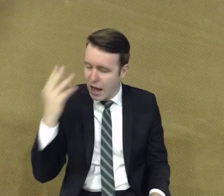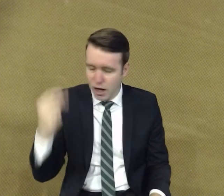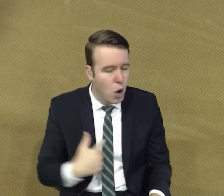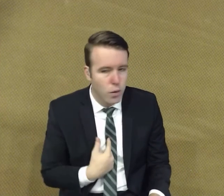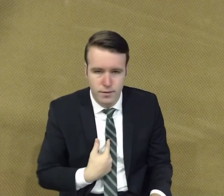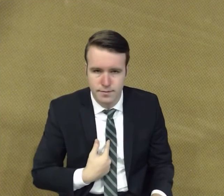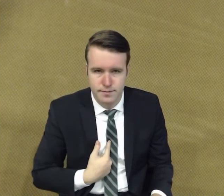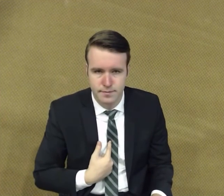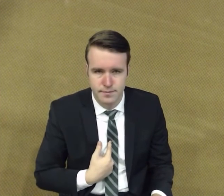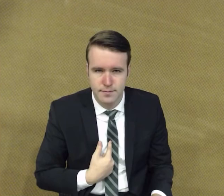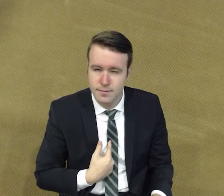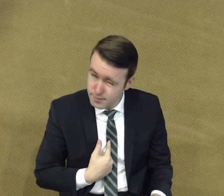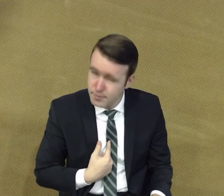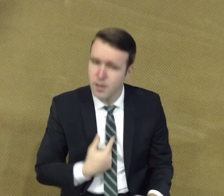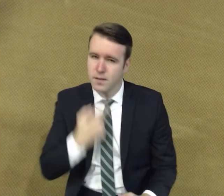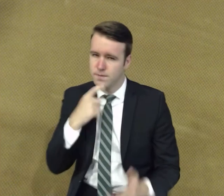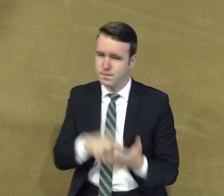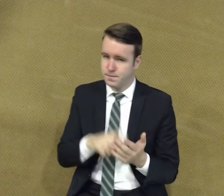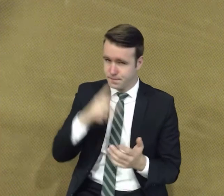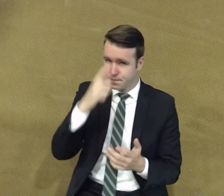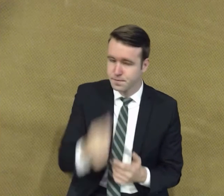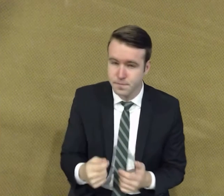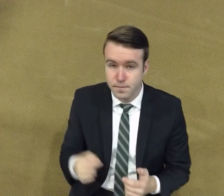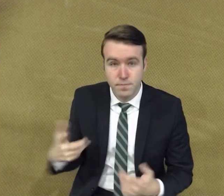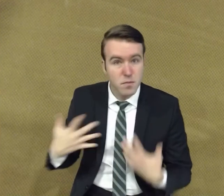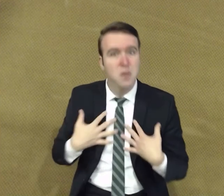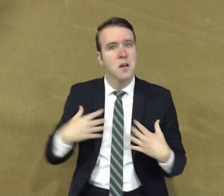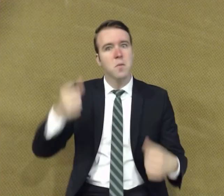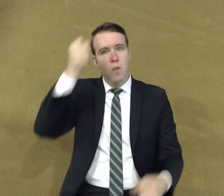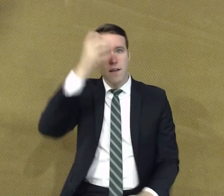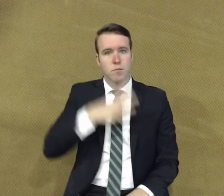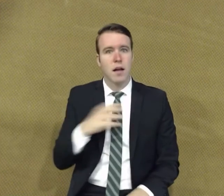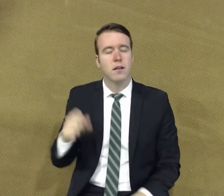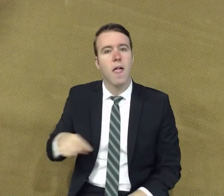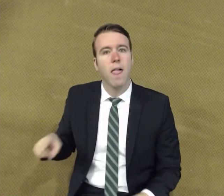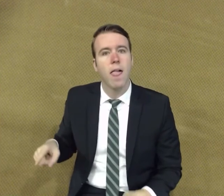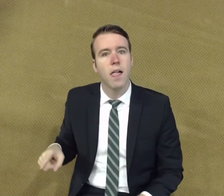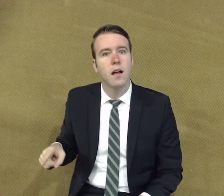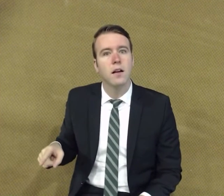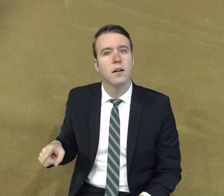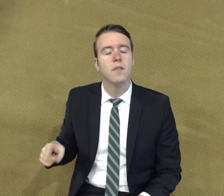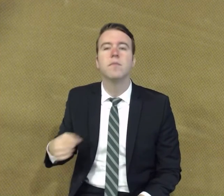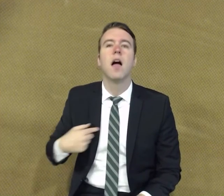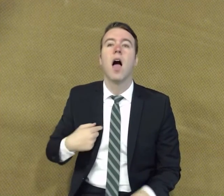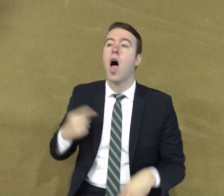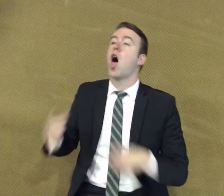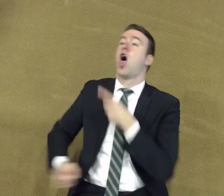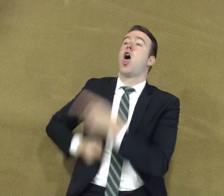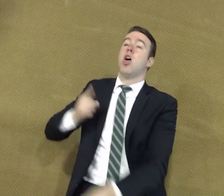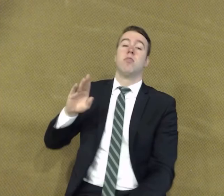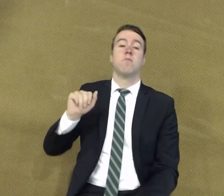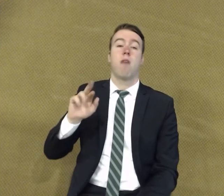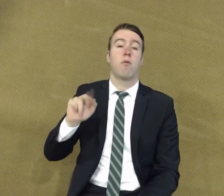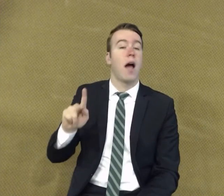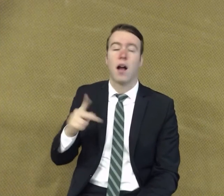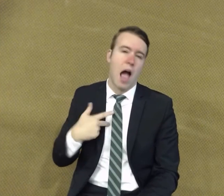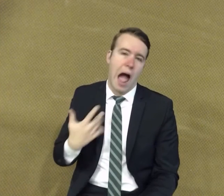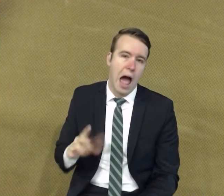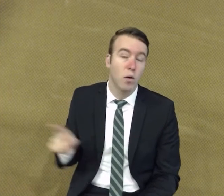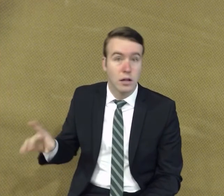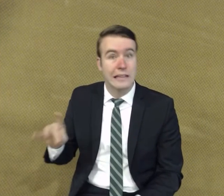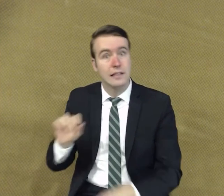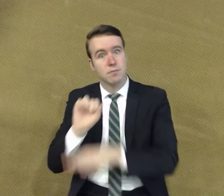go. So here is this brave man. I don't want to make too much fun of Barak because he did